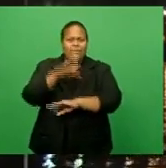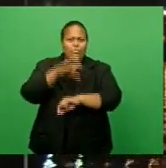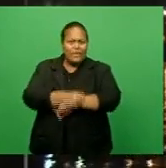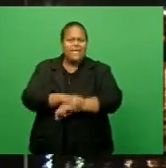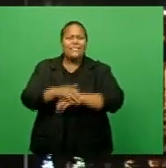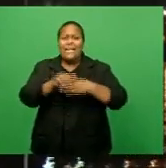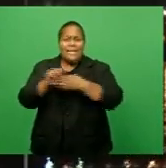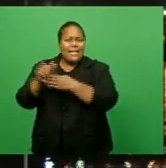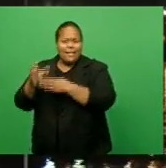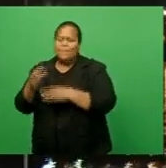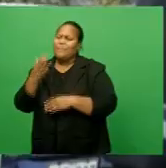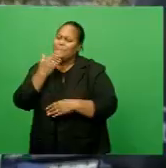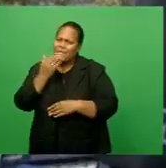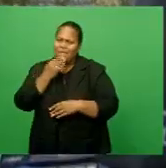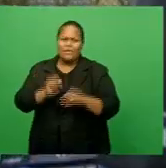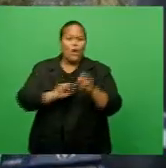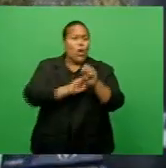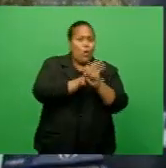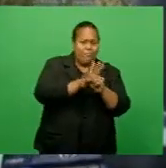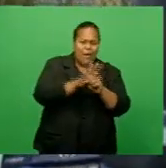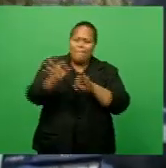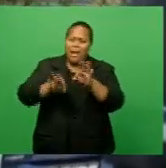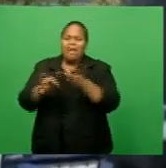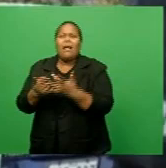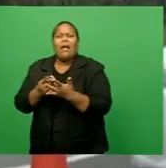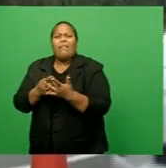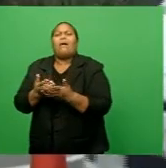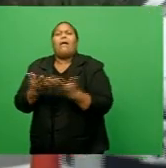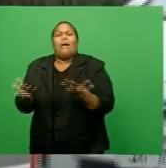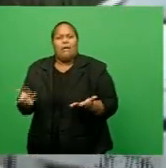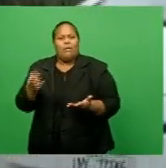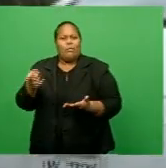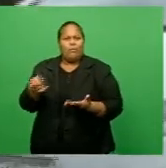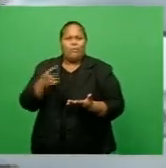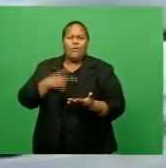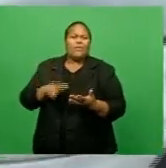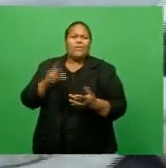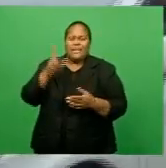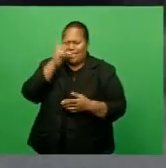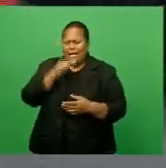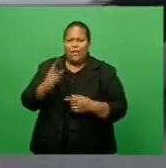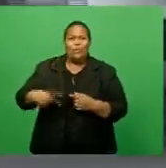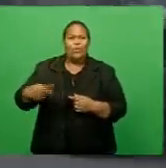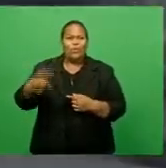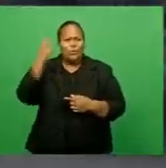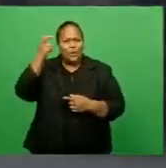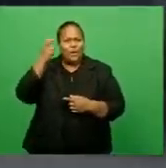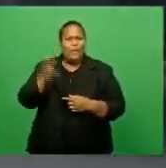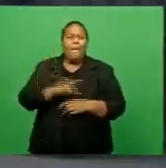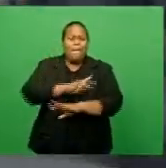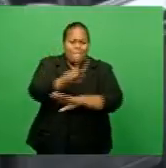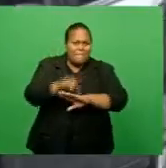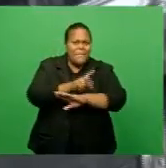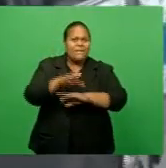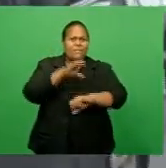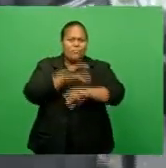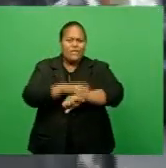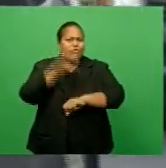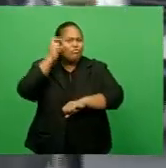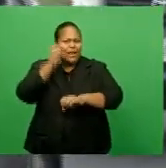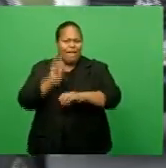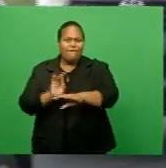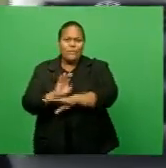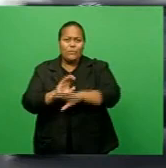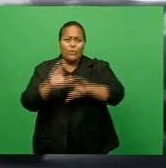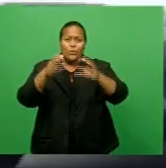enhance capacity development. ACP Tundravo made this statement during the first sitting of the Pacific Police Training Advisory Group held